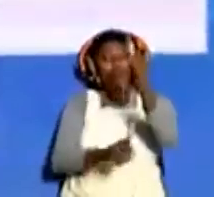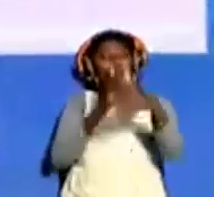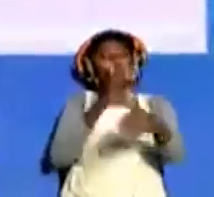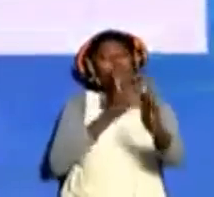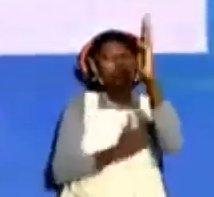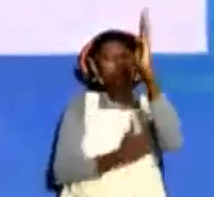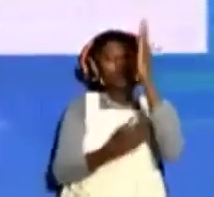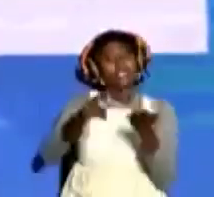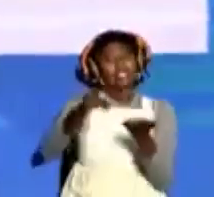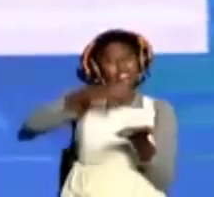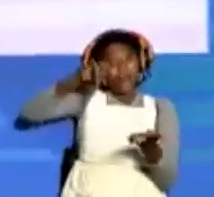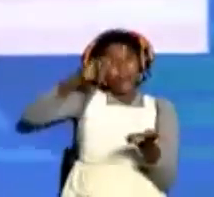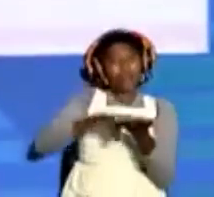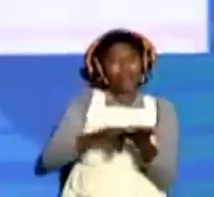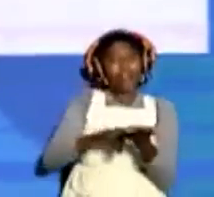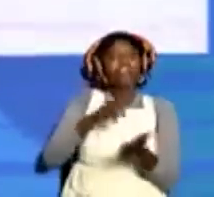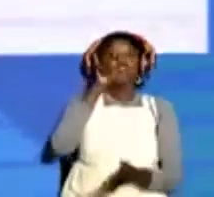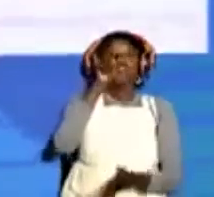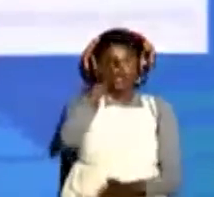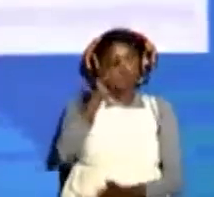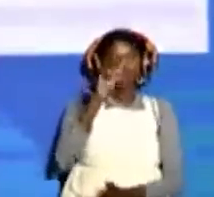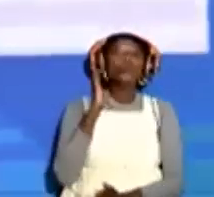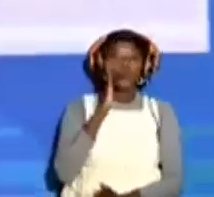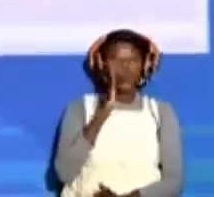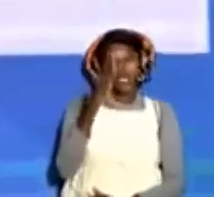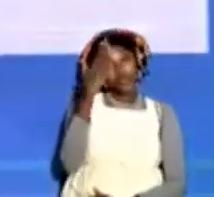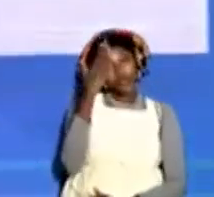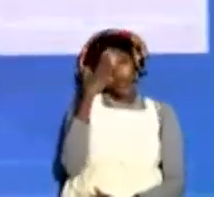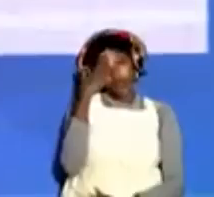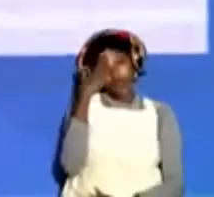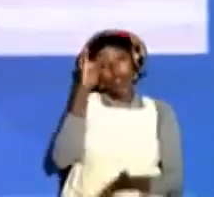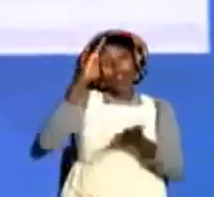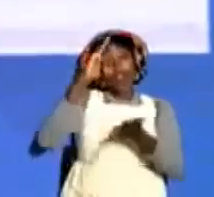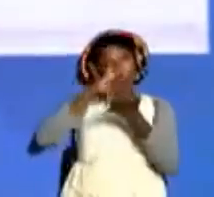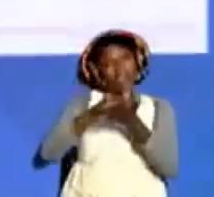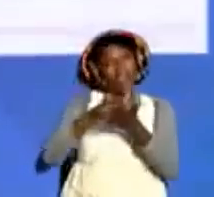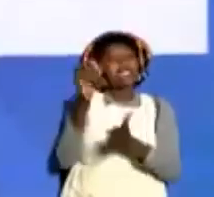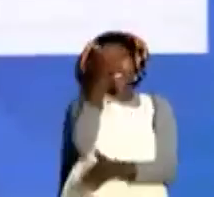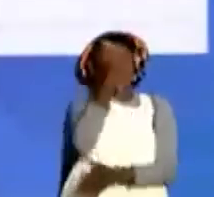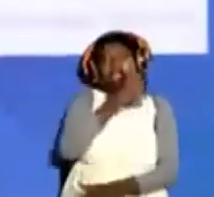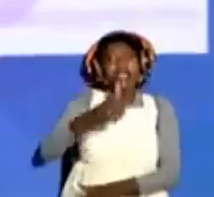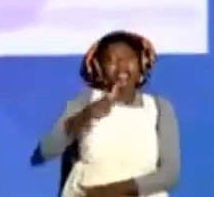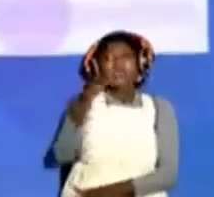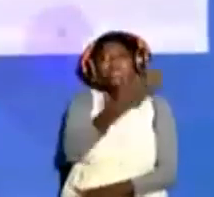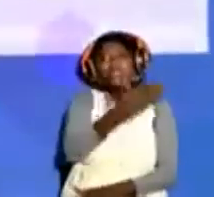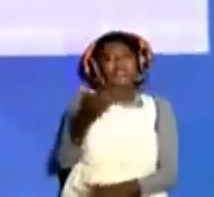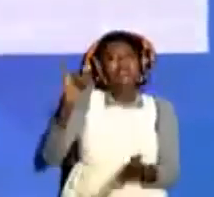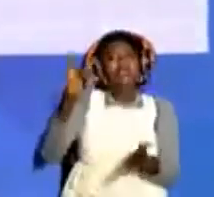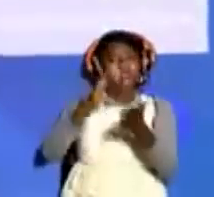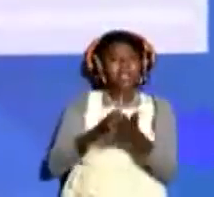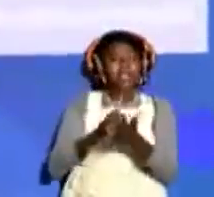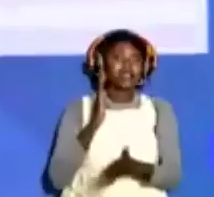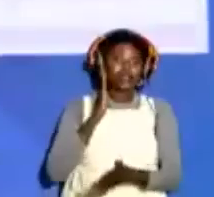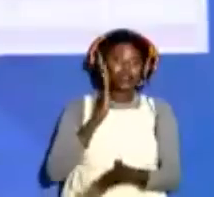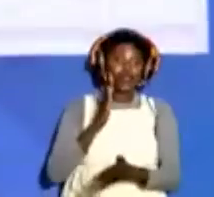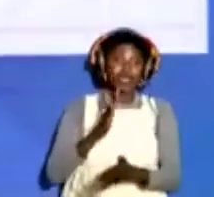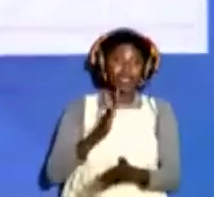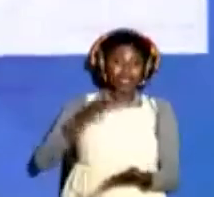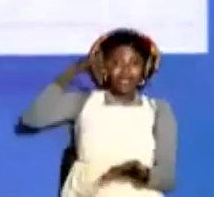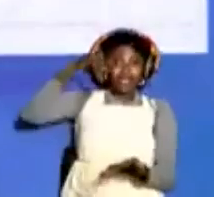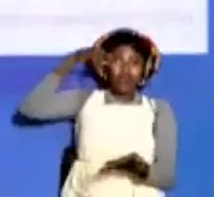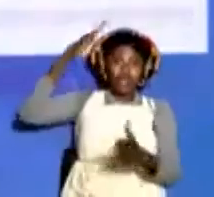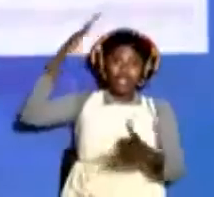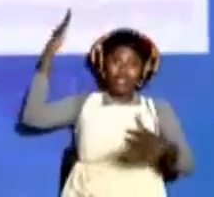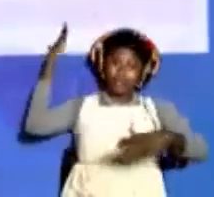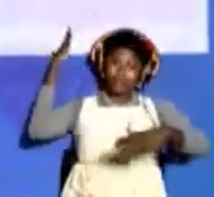life, you will know that anything that will stand between you